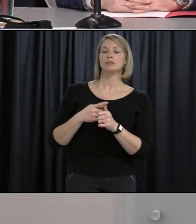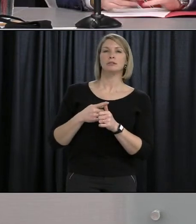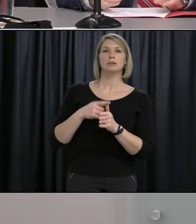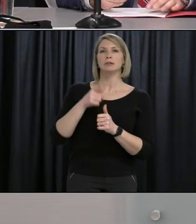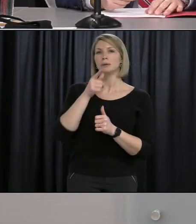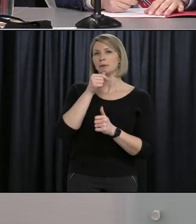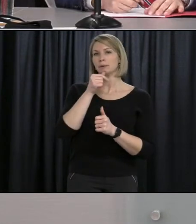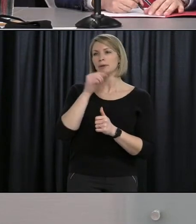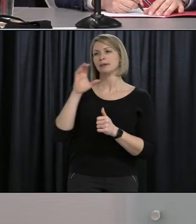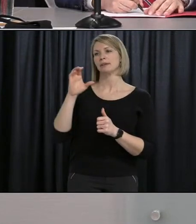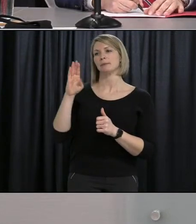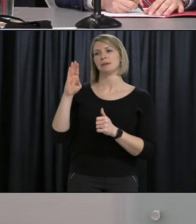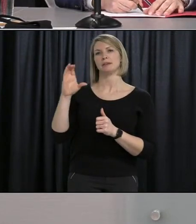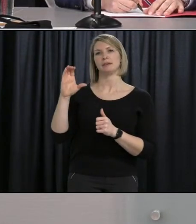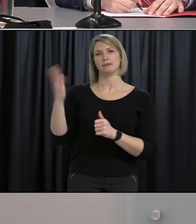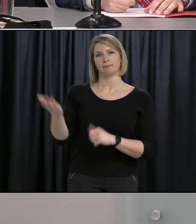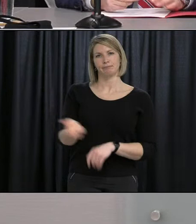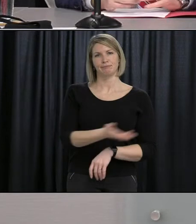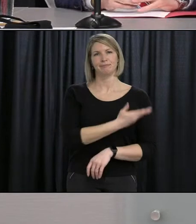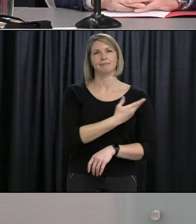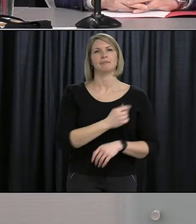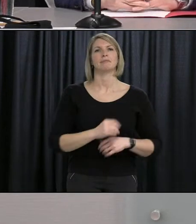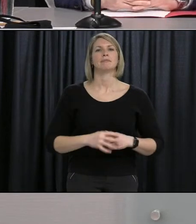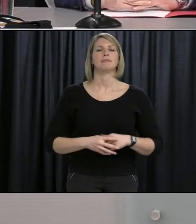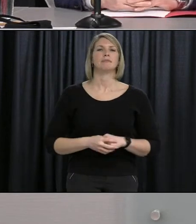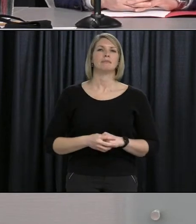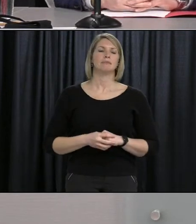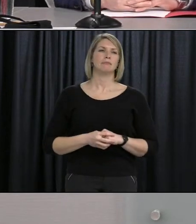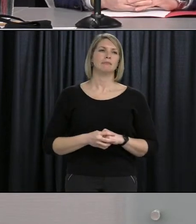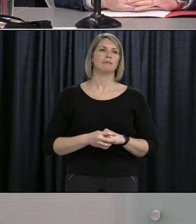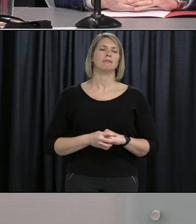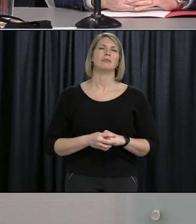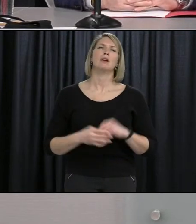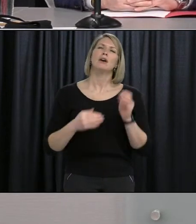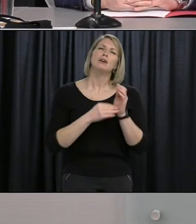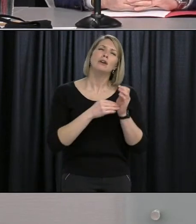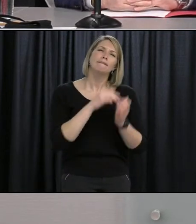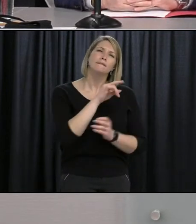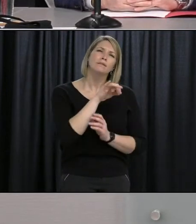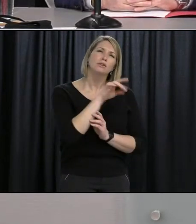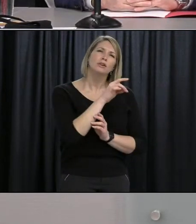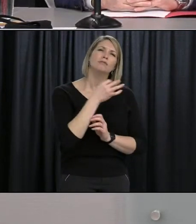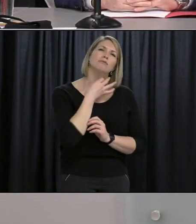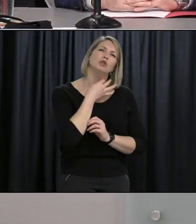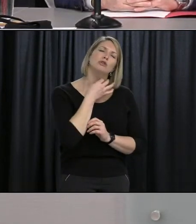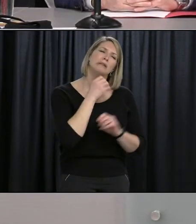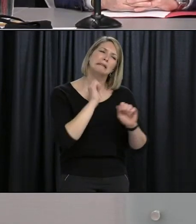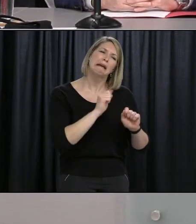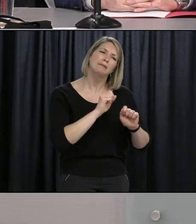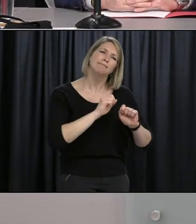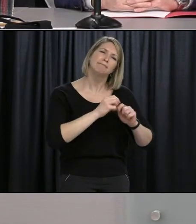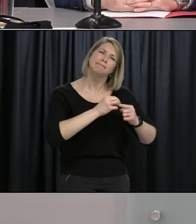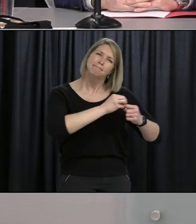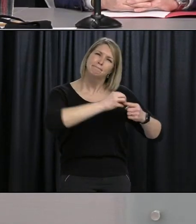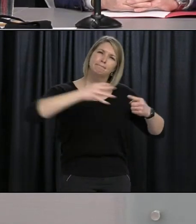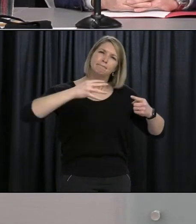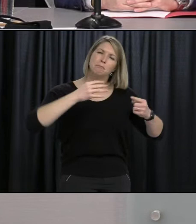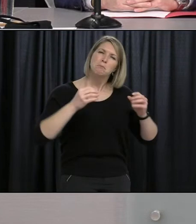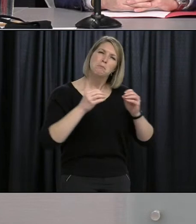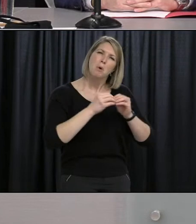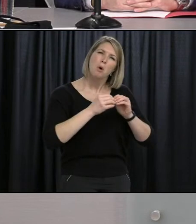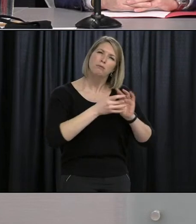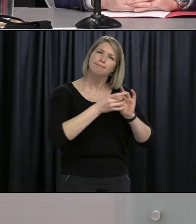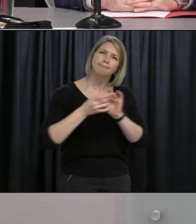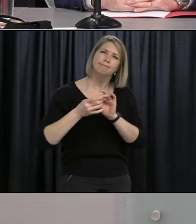from Peter Cowan with CBC. Please go ahead. Dr. Fitzgerald, I'm wondering if you can elaborate a little bit on the